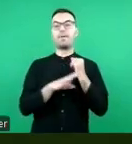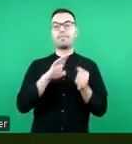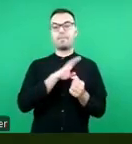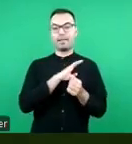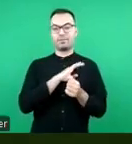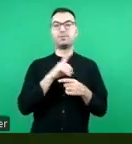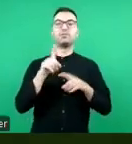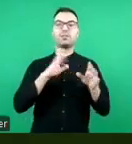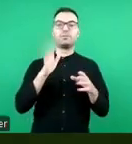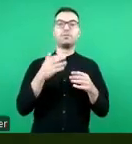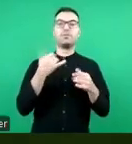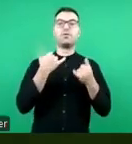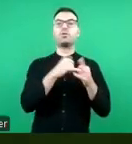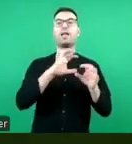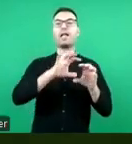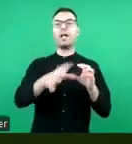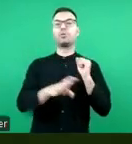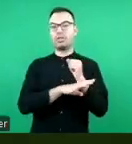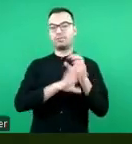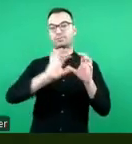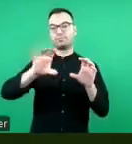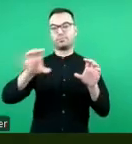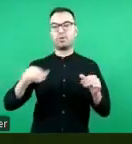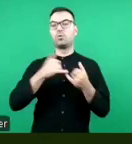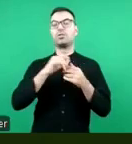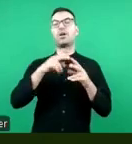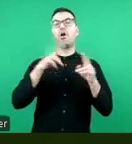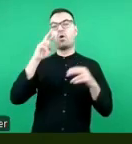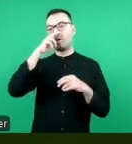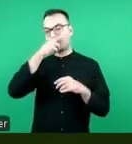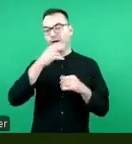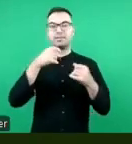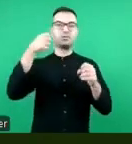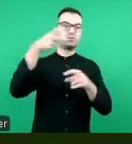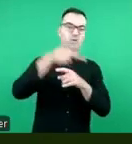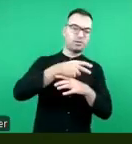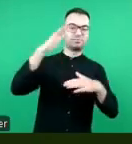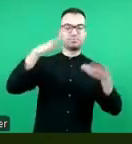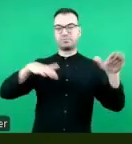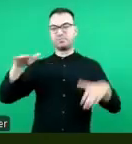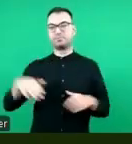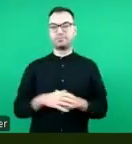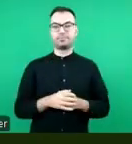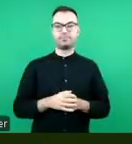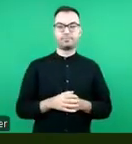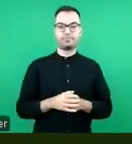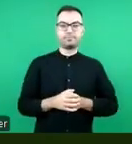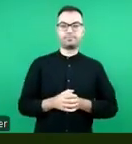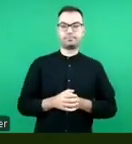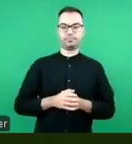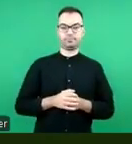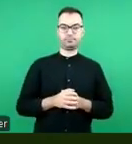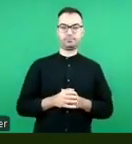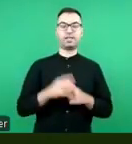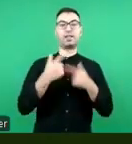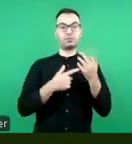likely that you have different tree species or different decay stages or different sun exposures. So the amount is quite striking if it comes